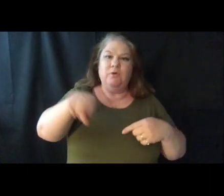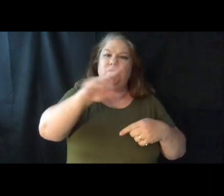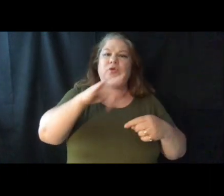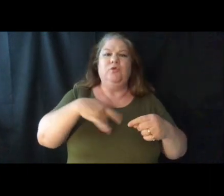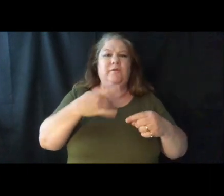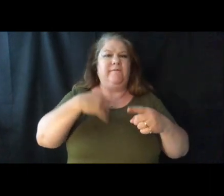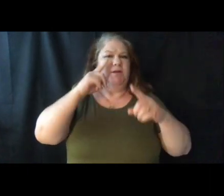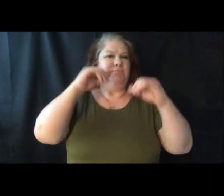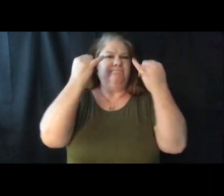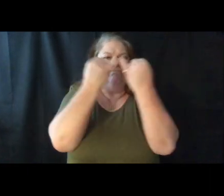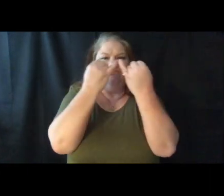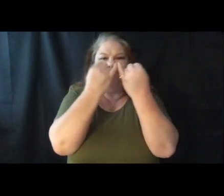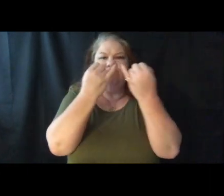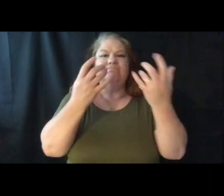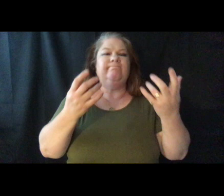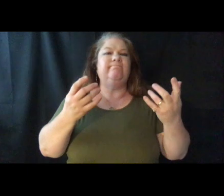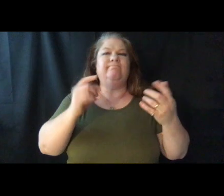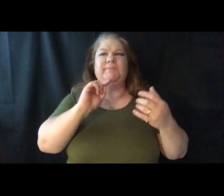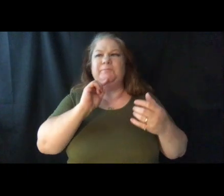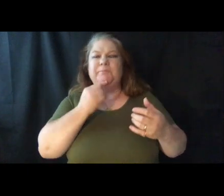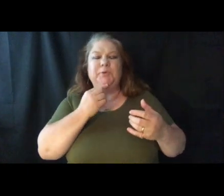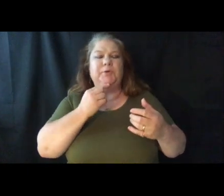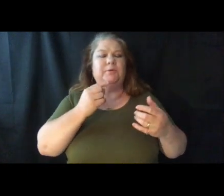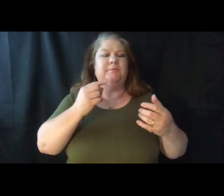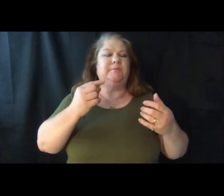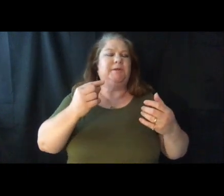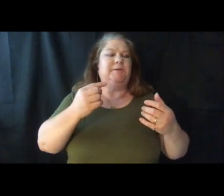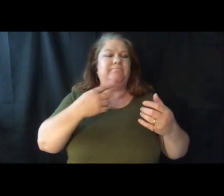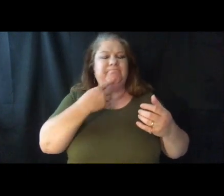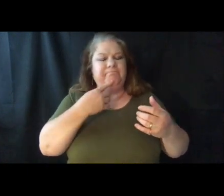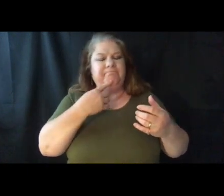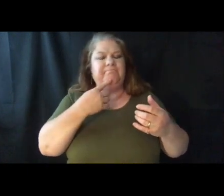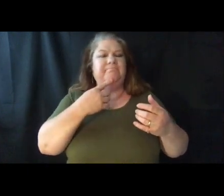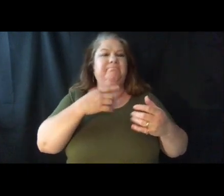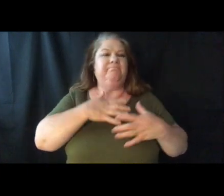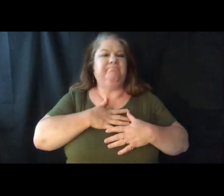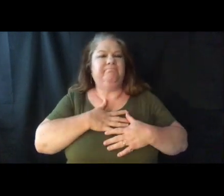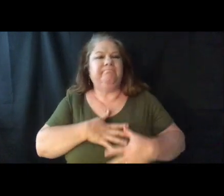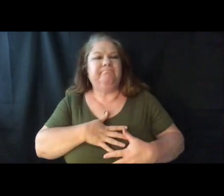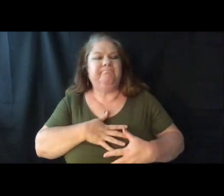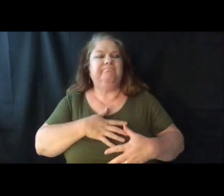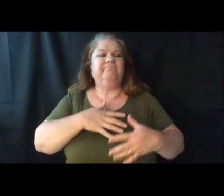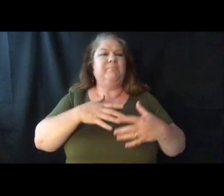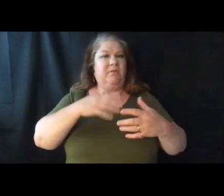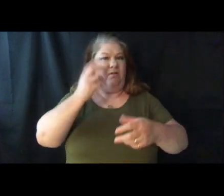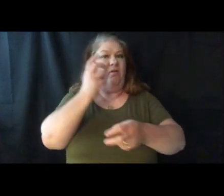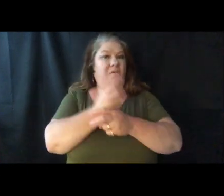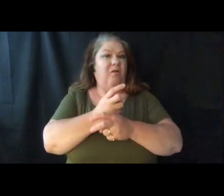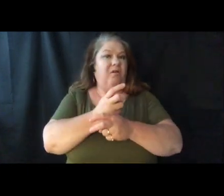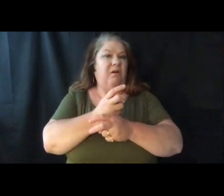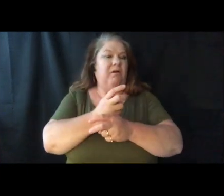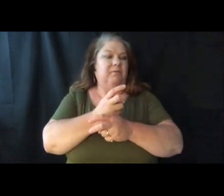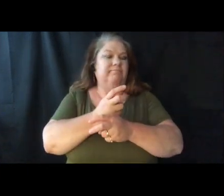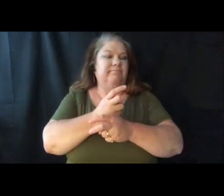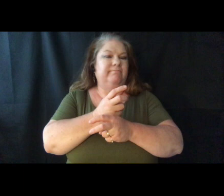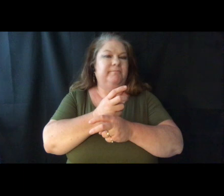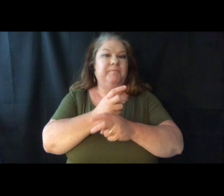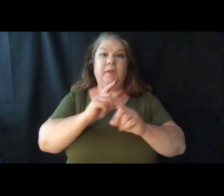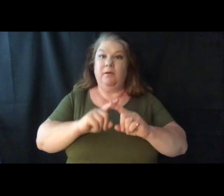challenging. I know for you all, it's been isolating. There have been moments of disappointment, lots of despair. It's been